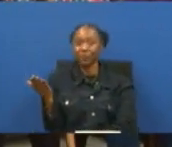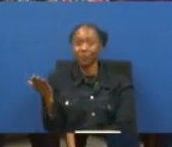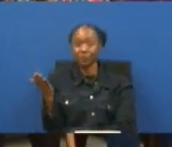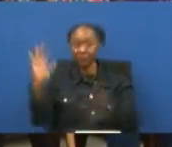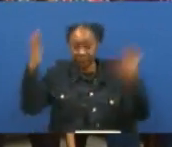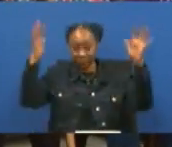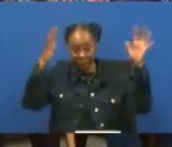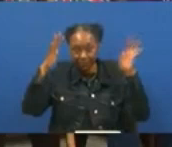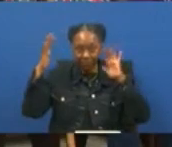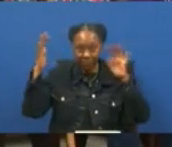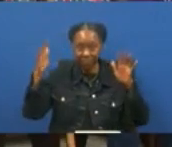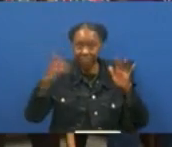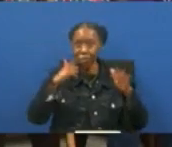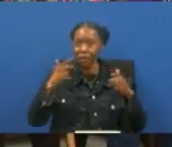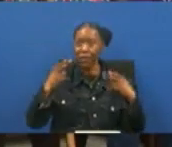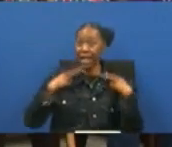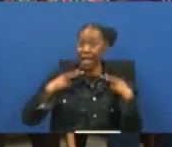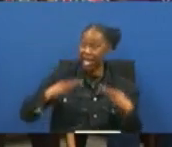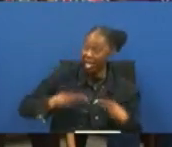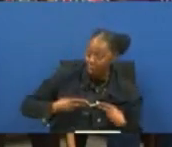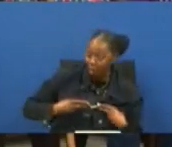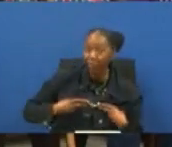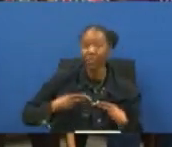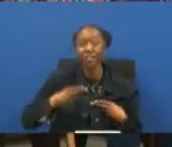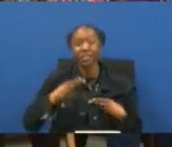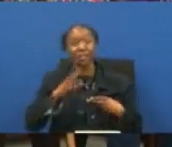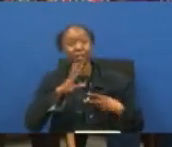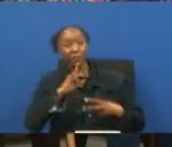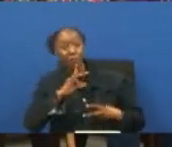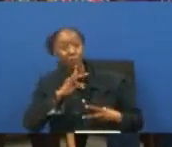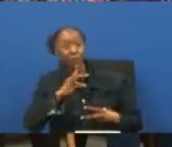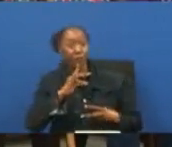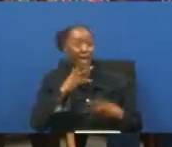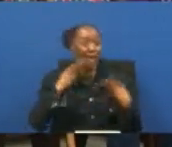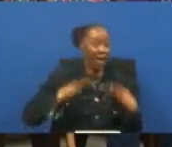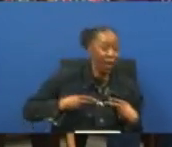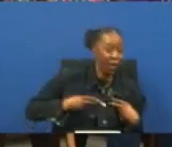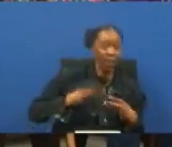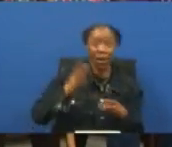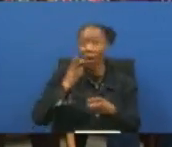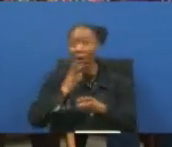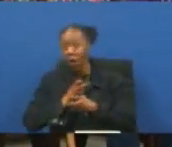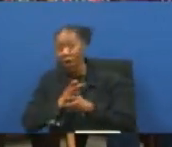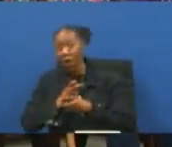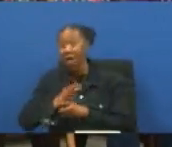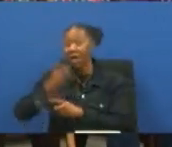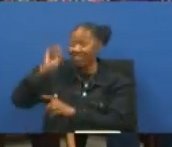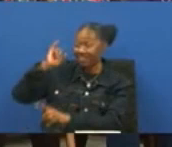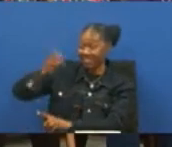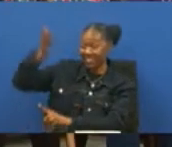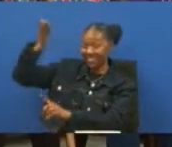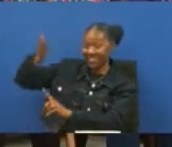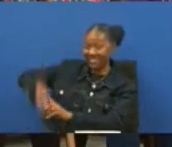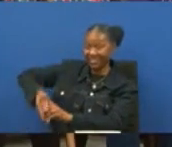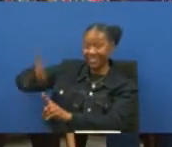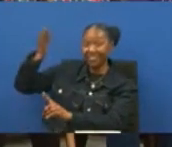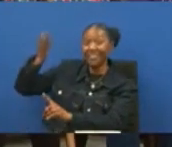a healthy, Courtney, you talk about healthy heart, whatever. This is the epitome